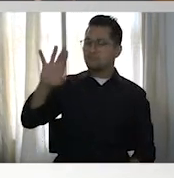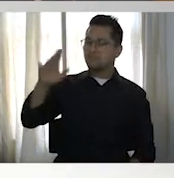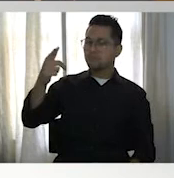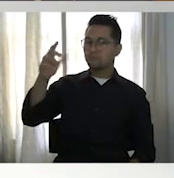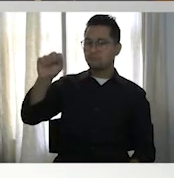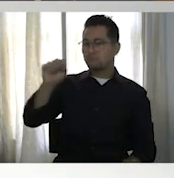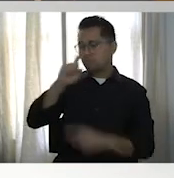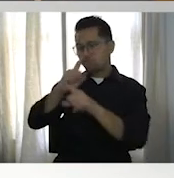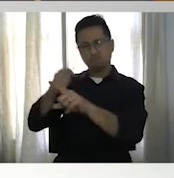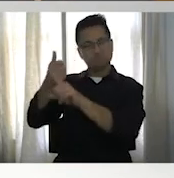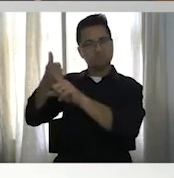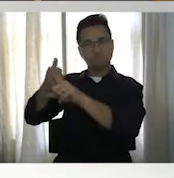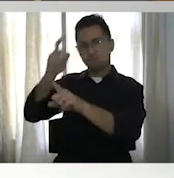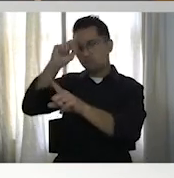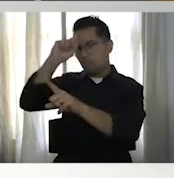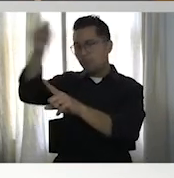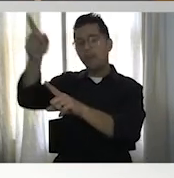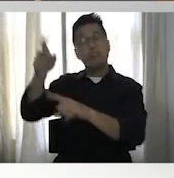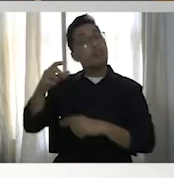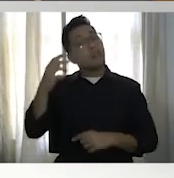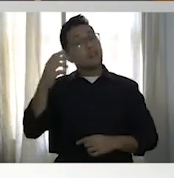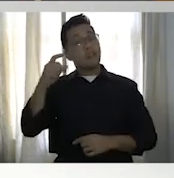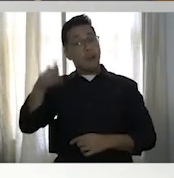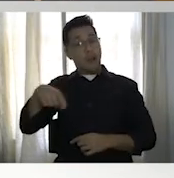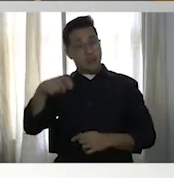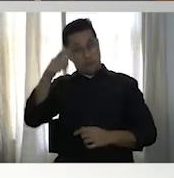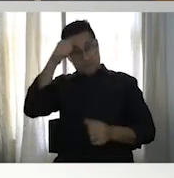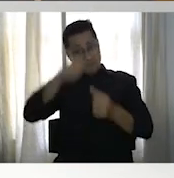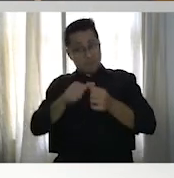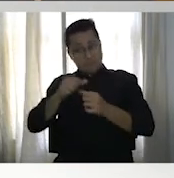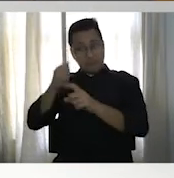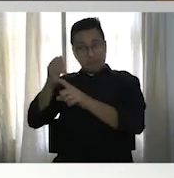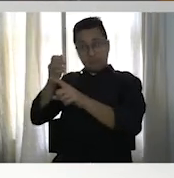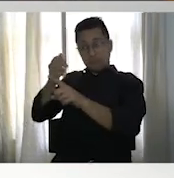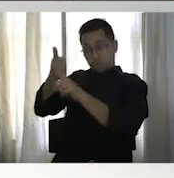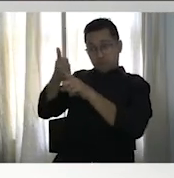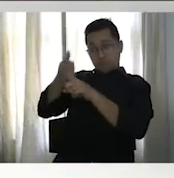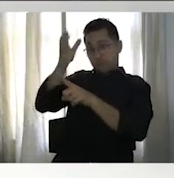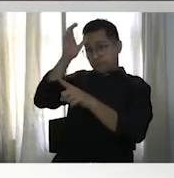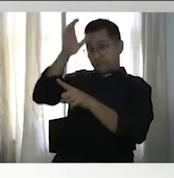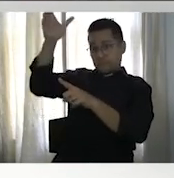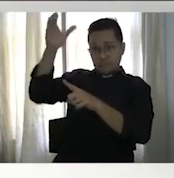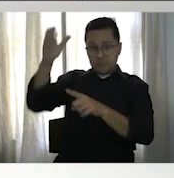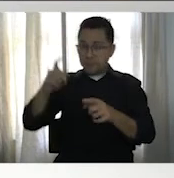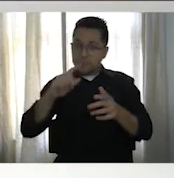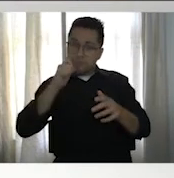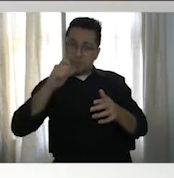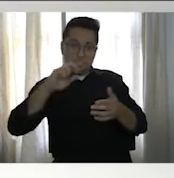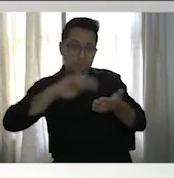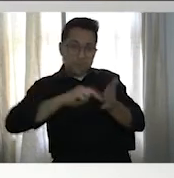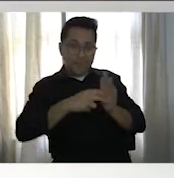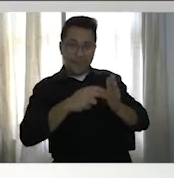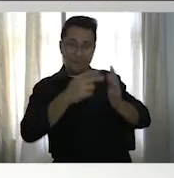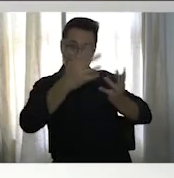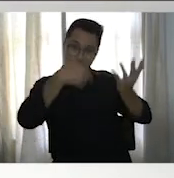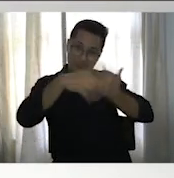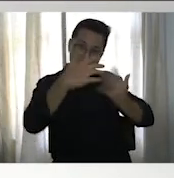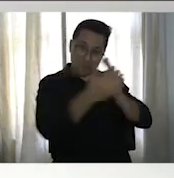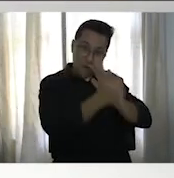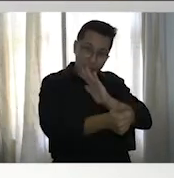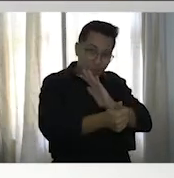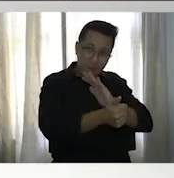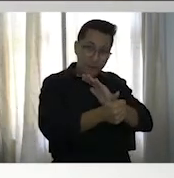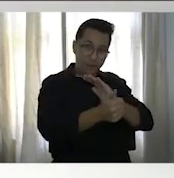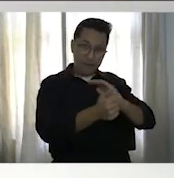boy. So we have to remember that being brilliant doesn't mean that your social learning skills are